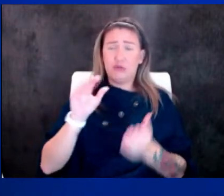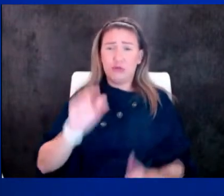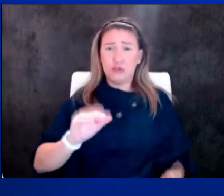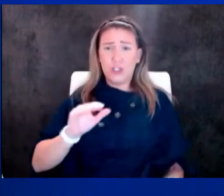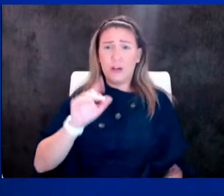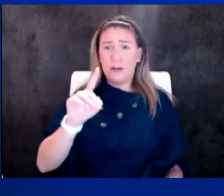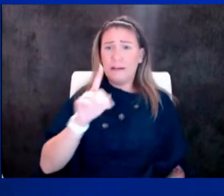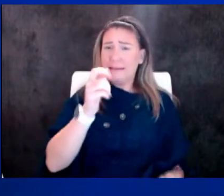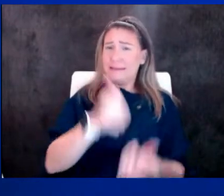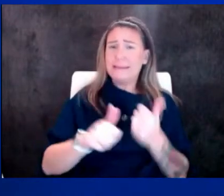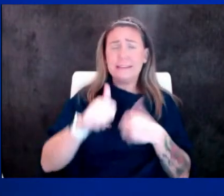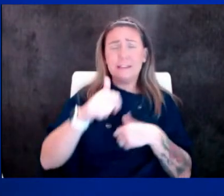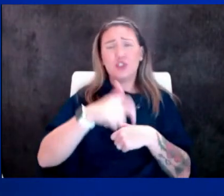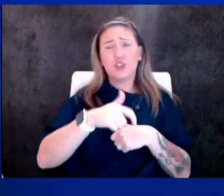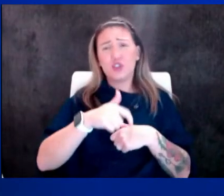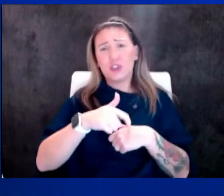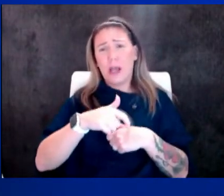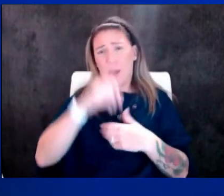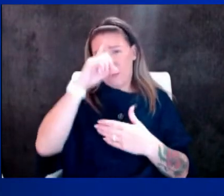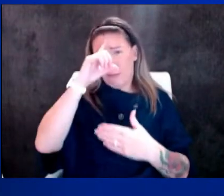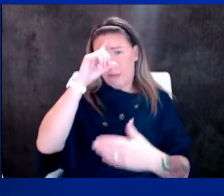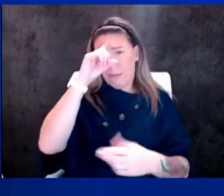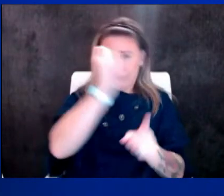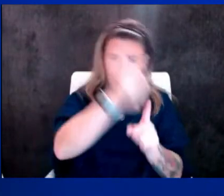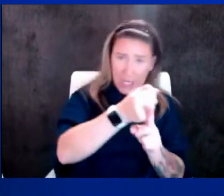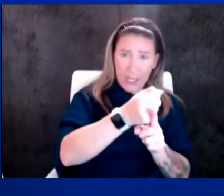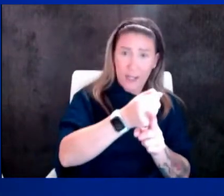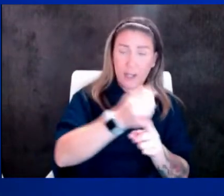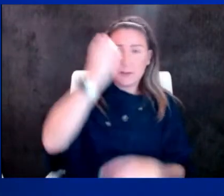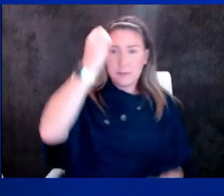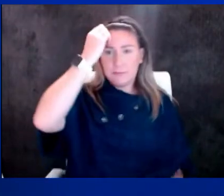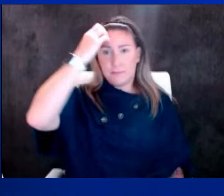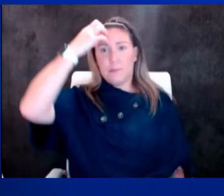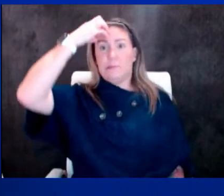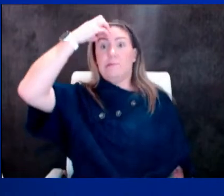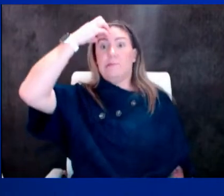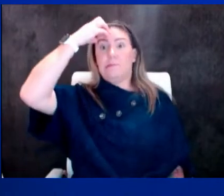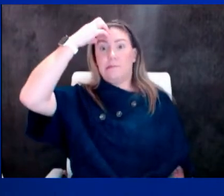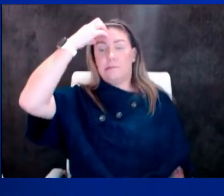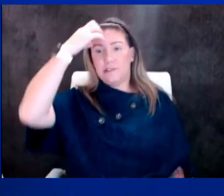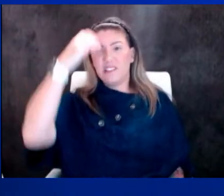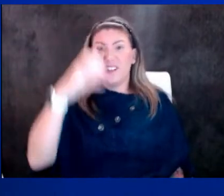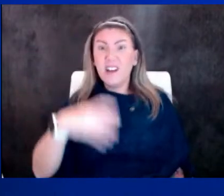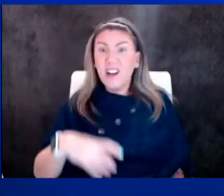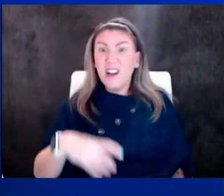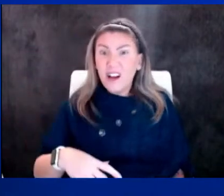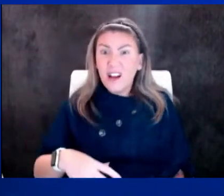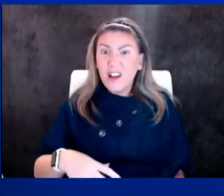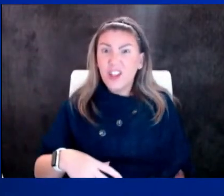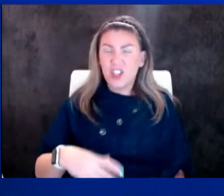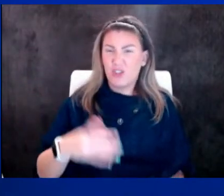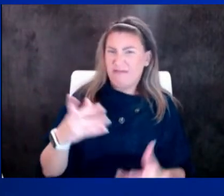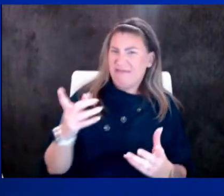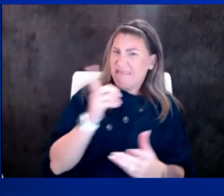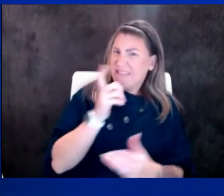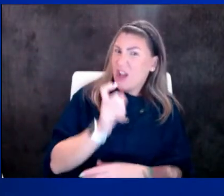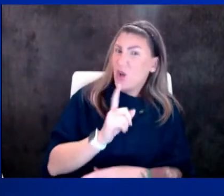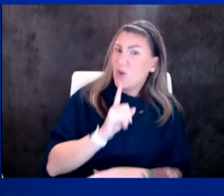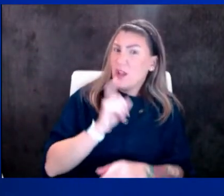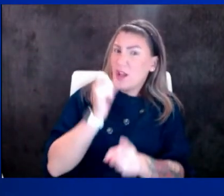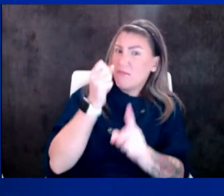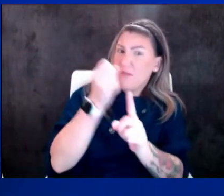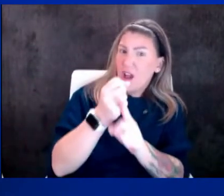the one that had the soccer injury, but she just got these huge welts. She's this big thing, like, kid, you barely did anything, and boom, there it was.